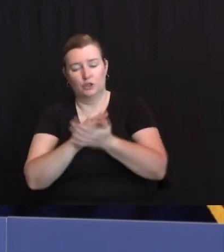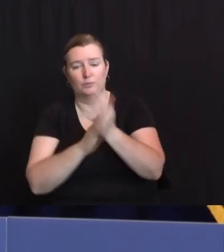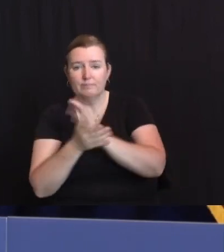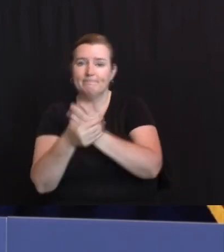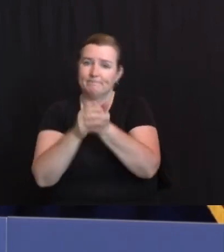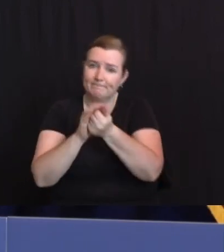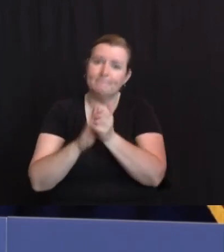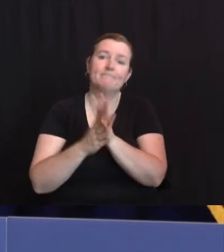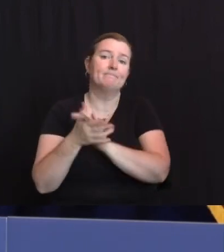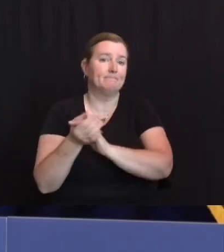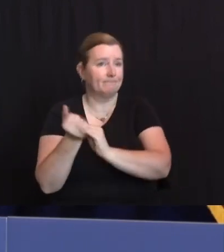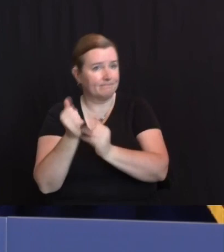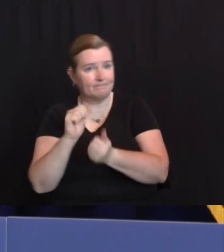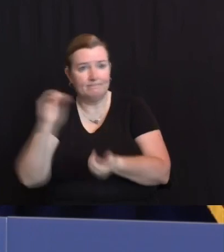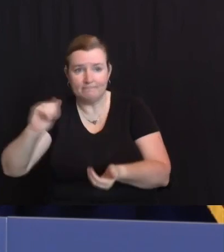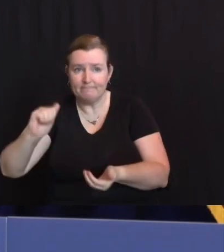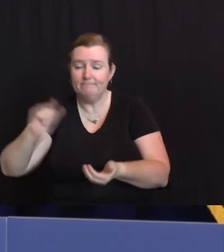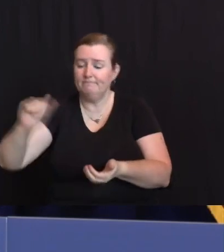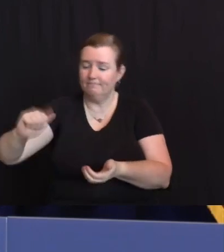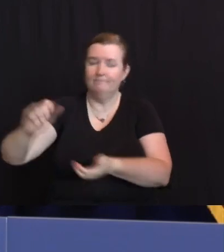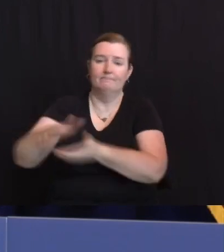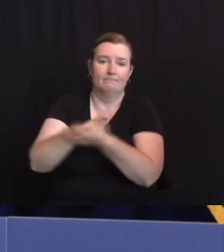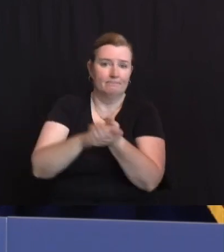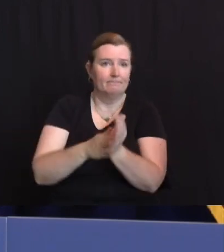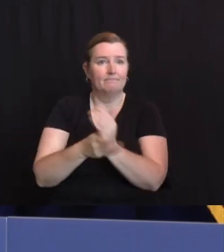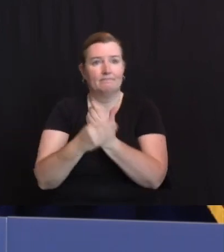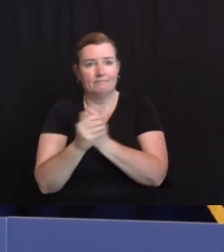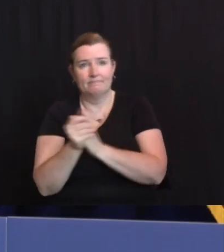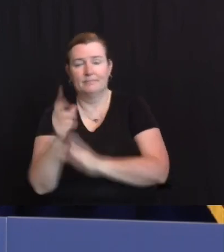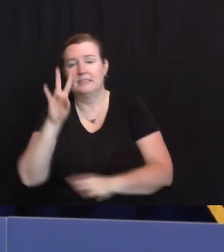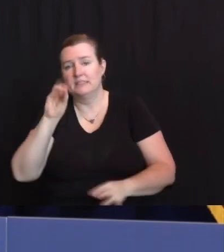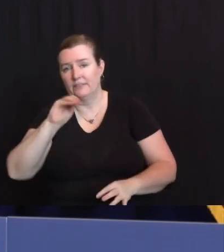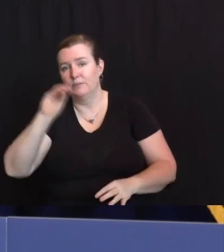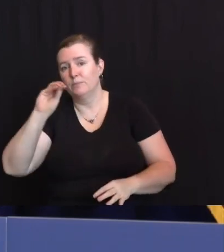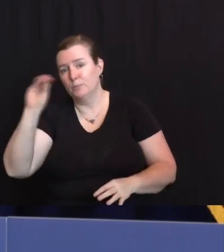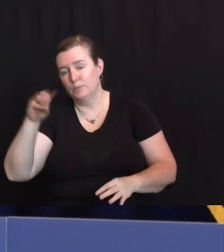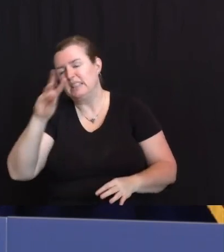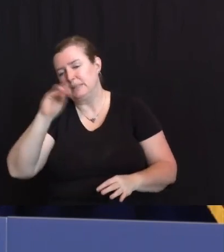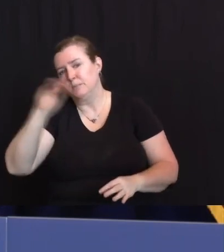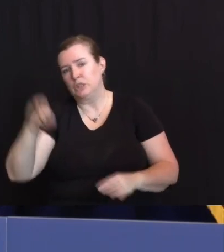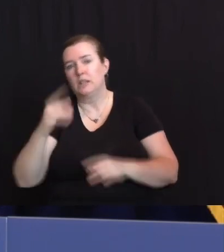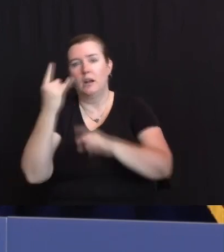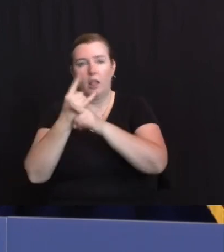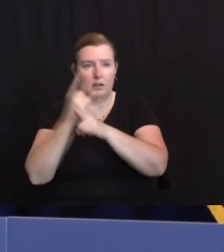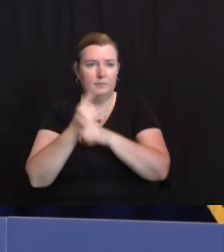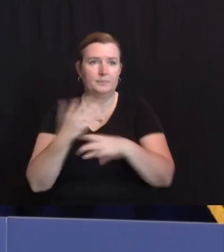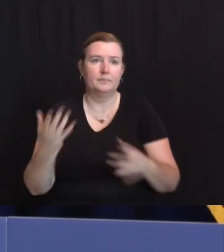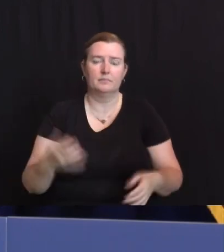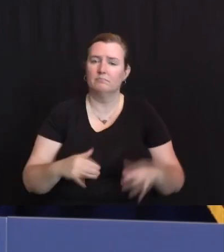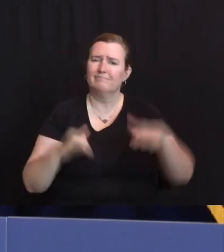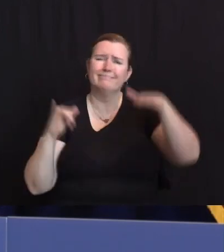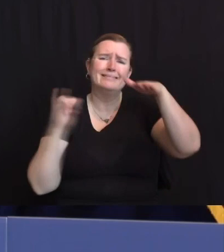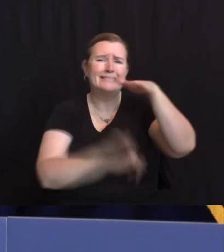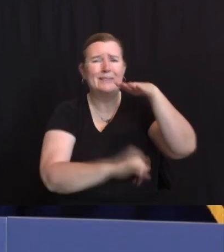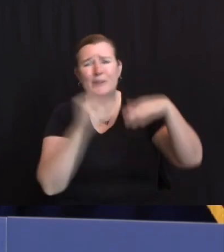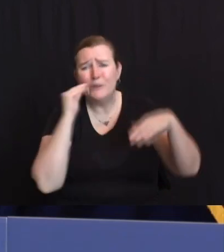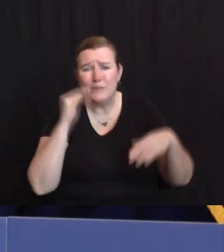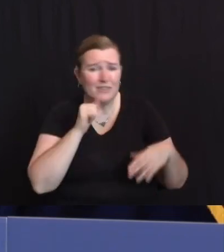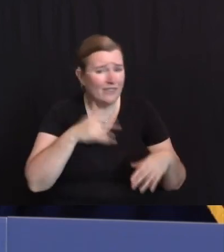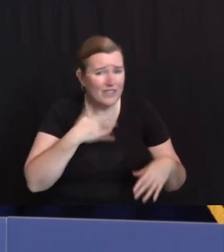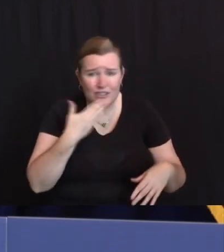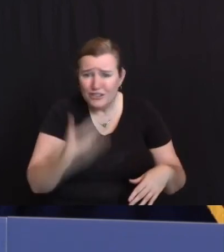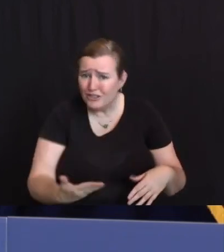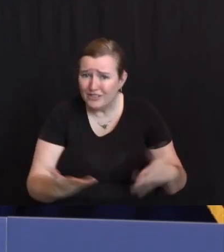least 60% alcohol. And if you feel sick, please stay home. Moving on to my daily report, as the governor shared,